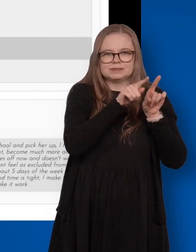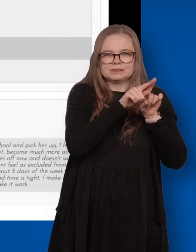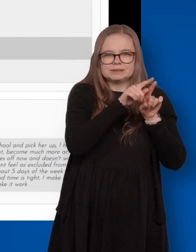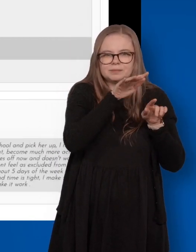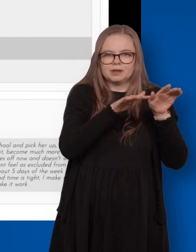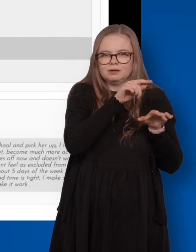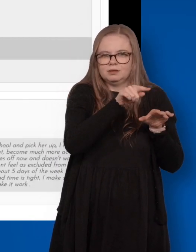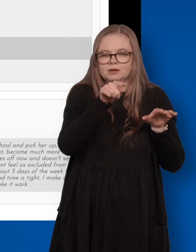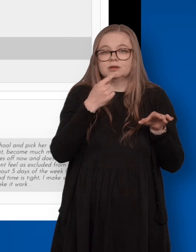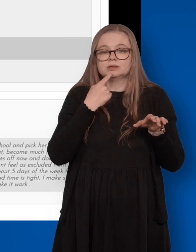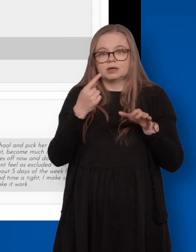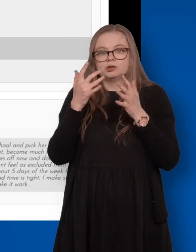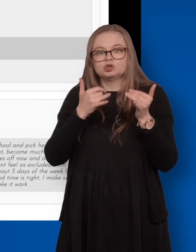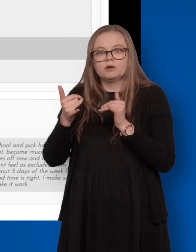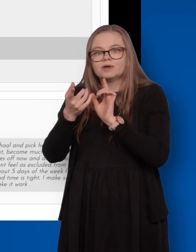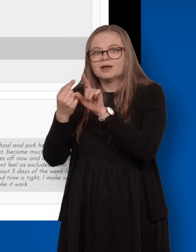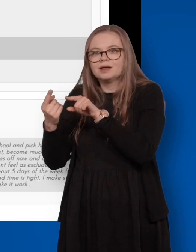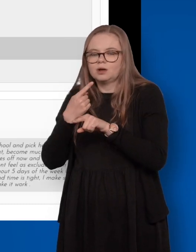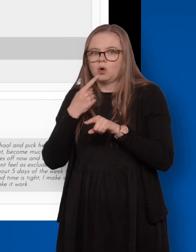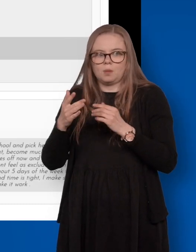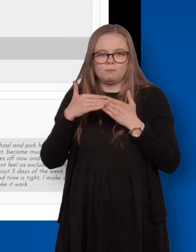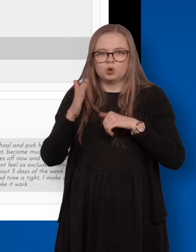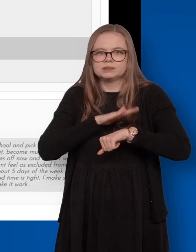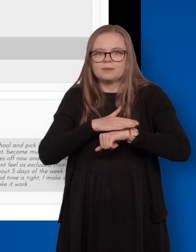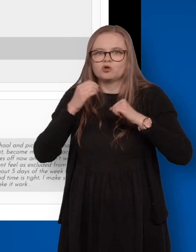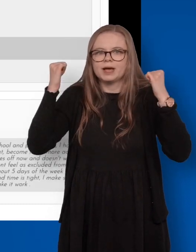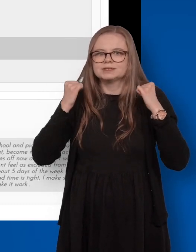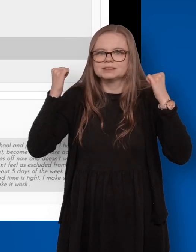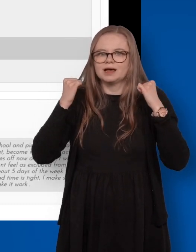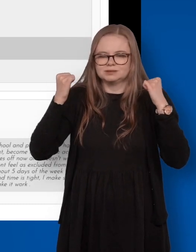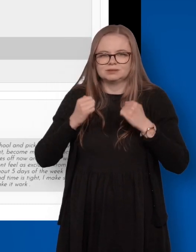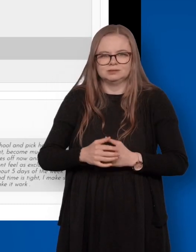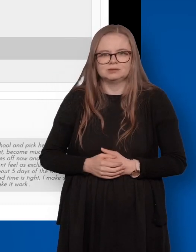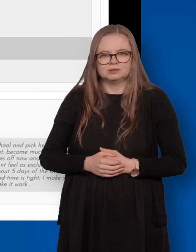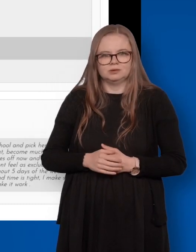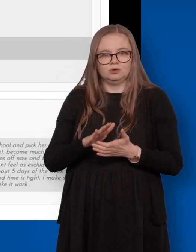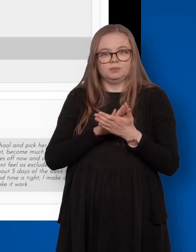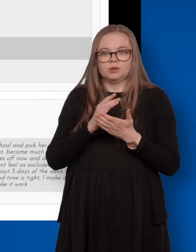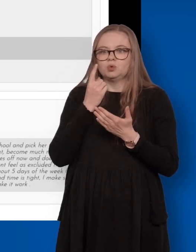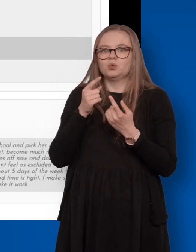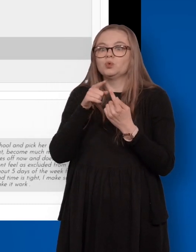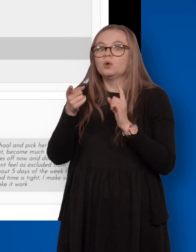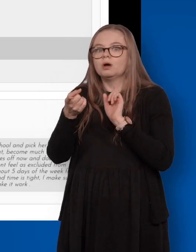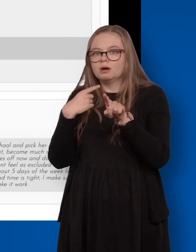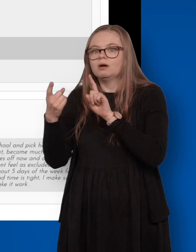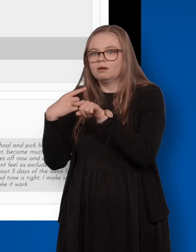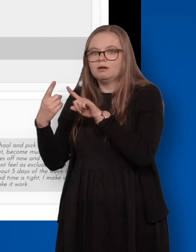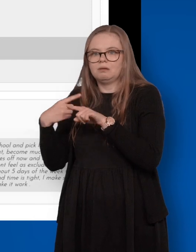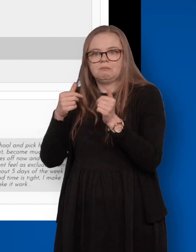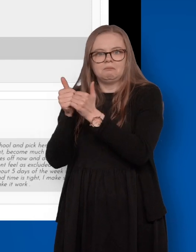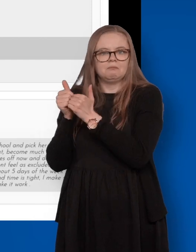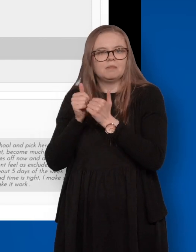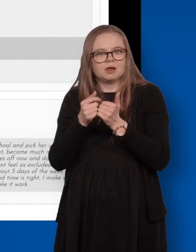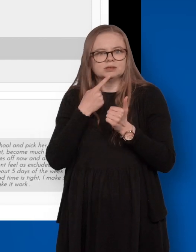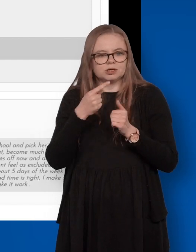survey reveals increased exercise opportunities. So this is for everyone that has written something about the fact that taking part in the shorter working